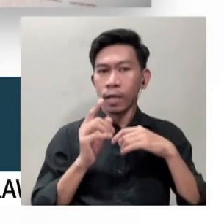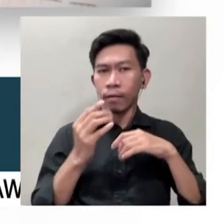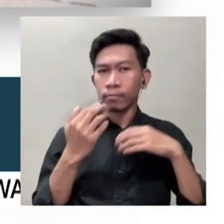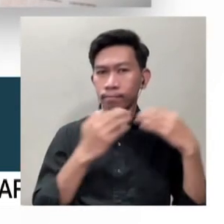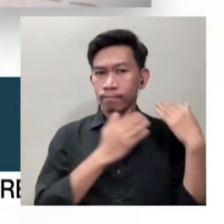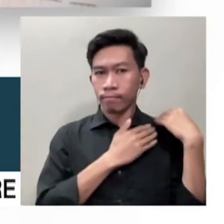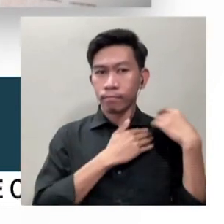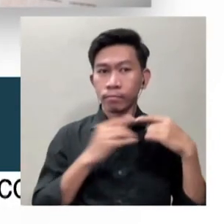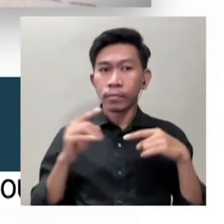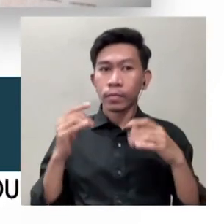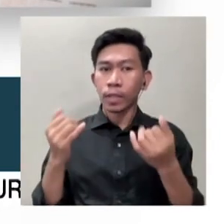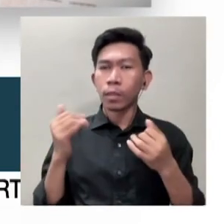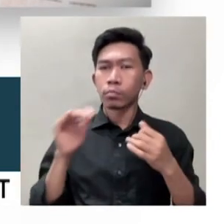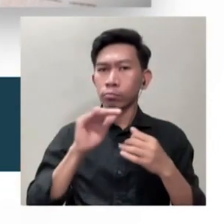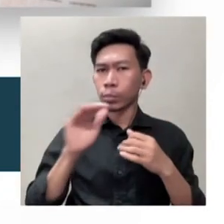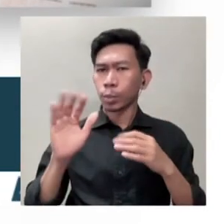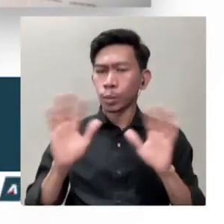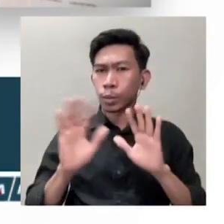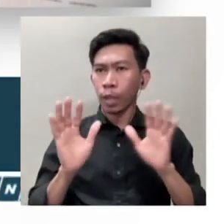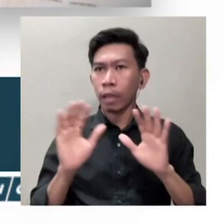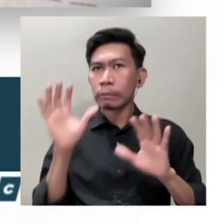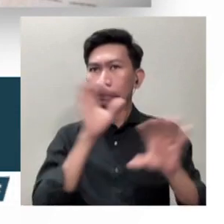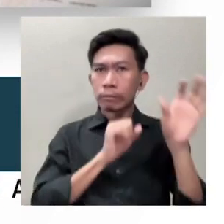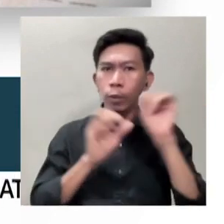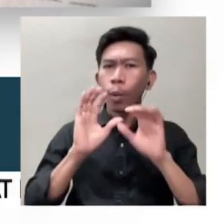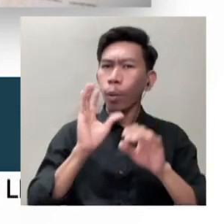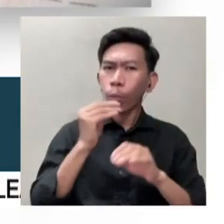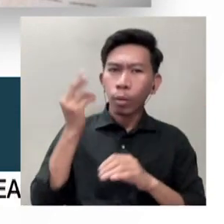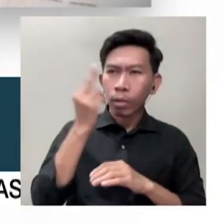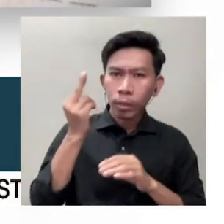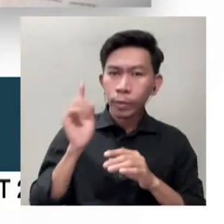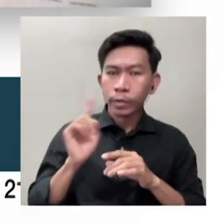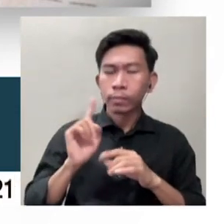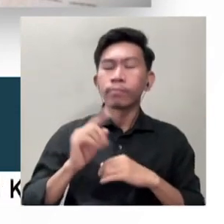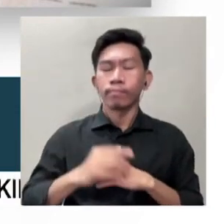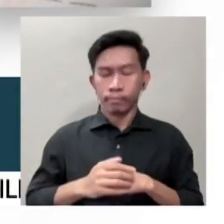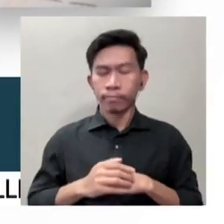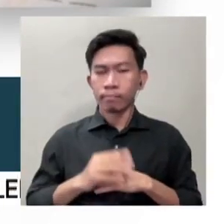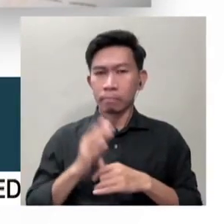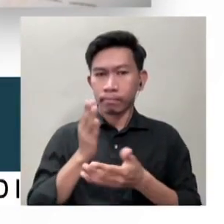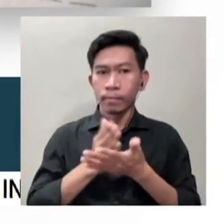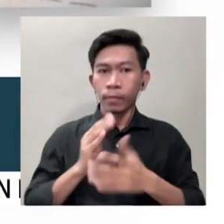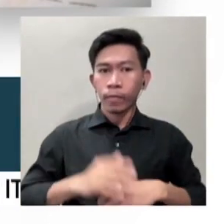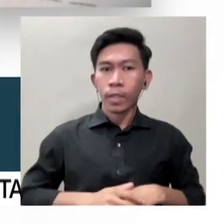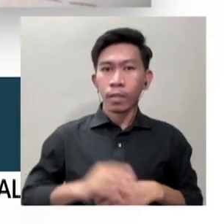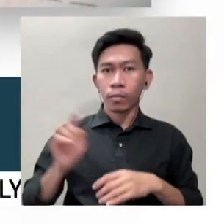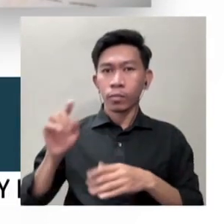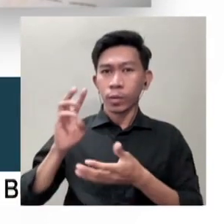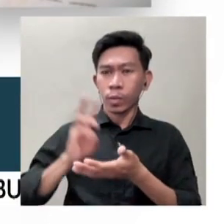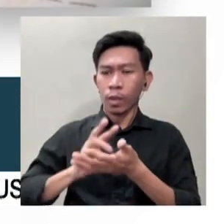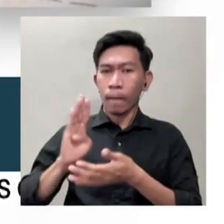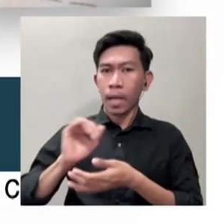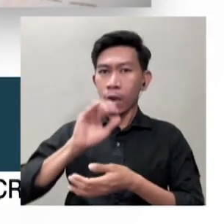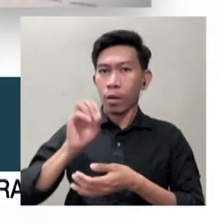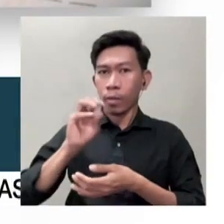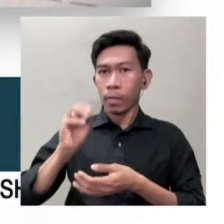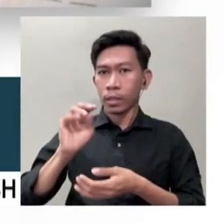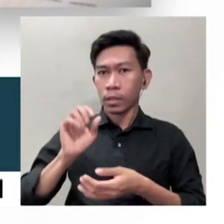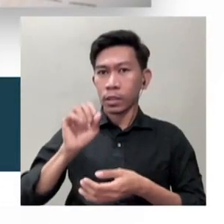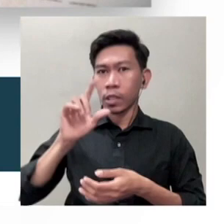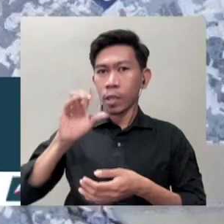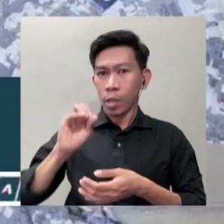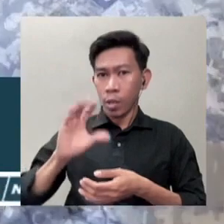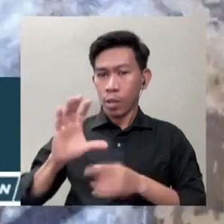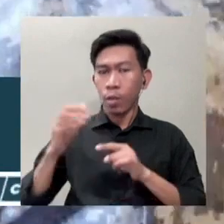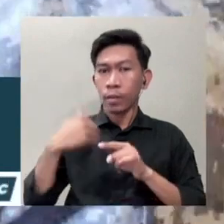any speculation on who caused the incident. Bajo de Masinloc recently became the latest flashpoint in the maritime row